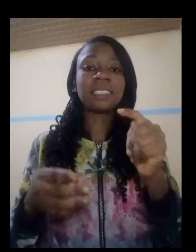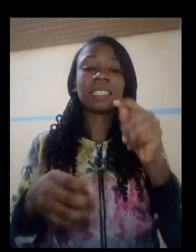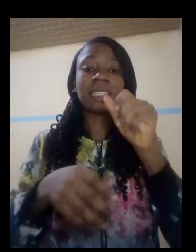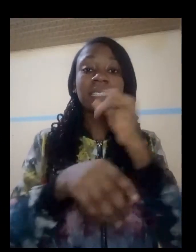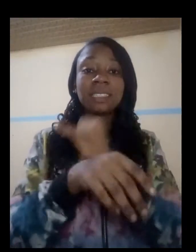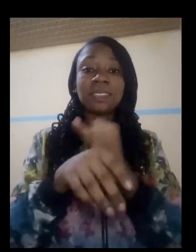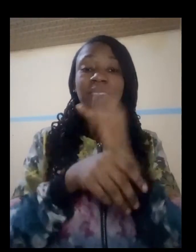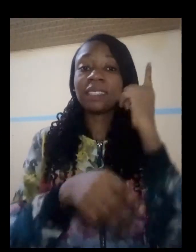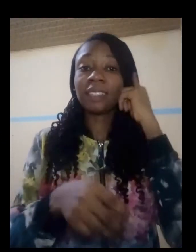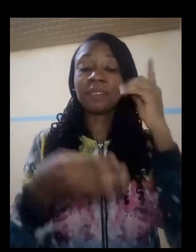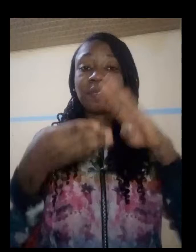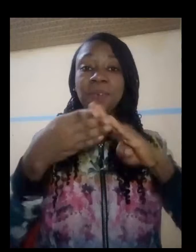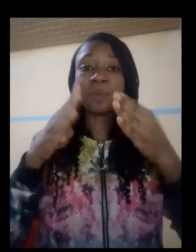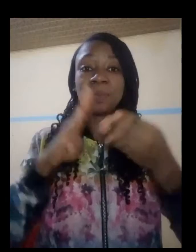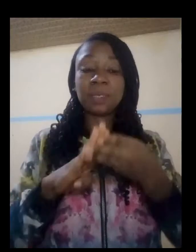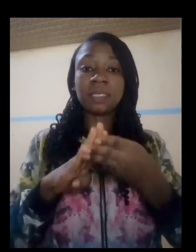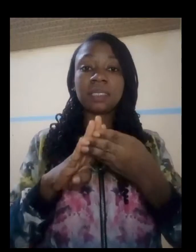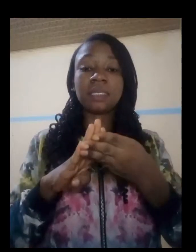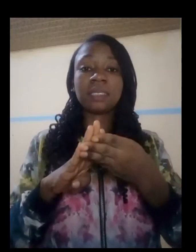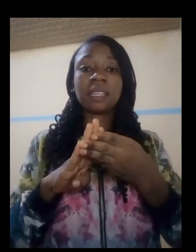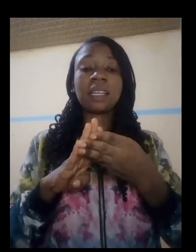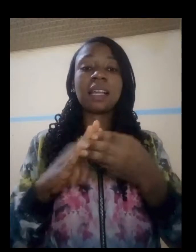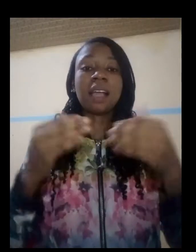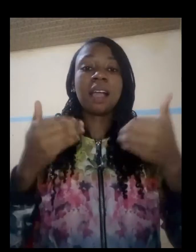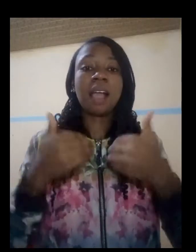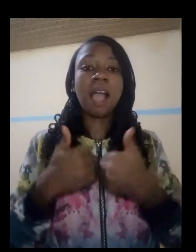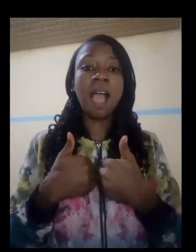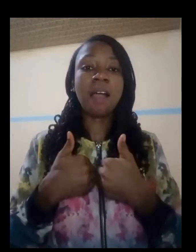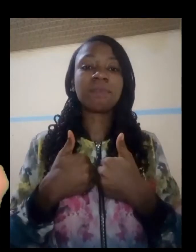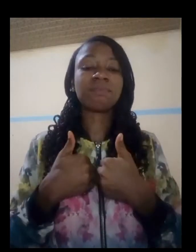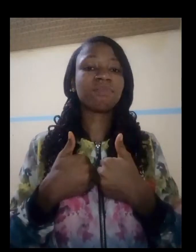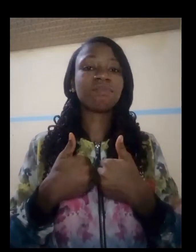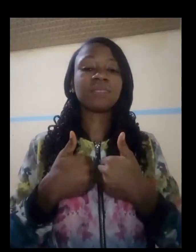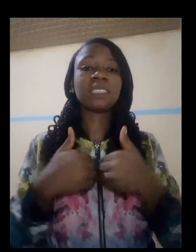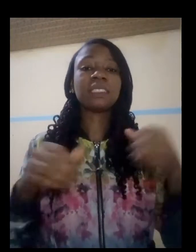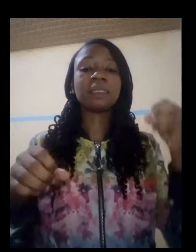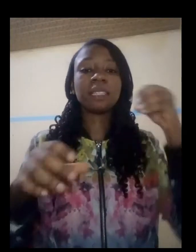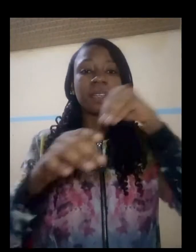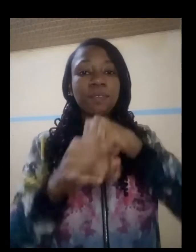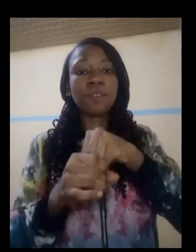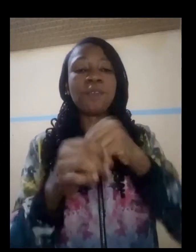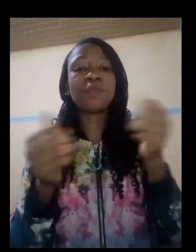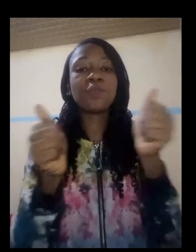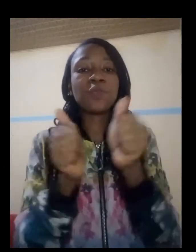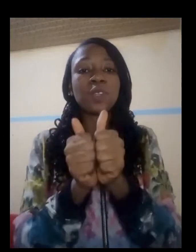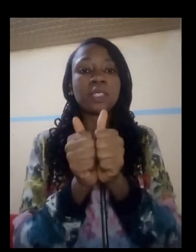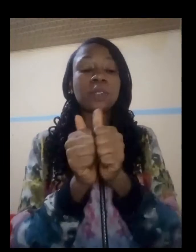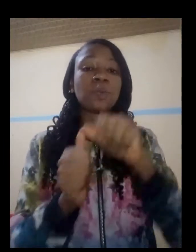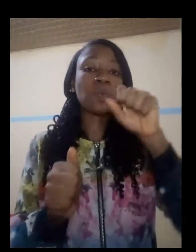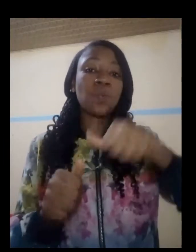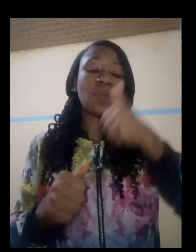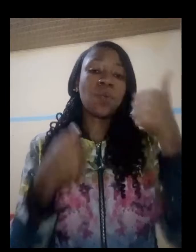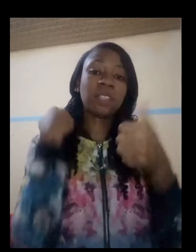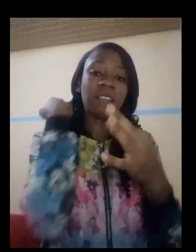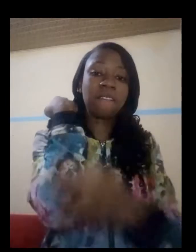have been highly proliferated by foreign and foreign-based sign languages, which